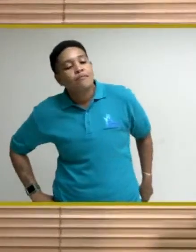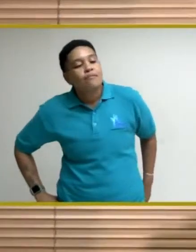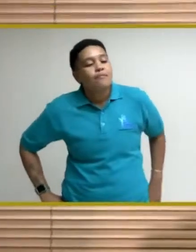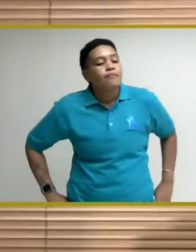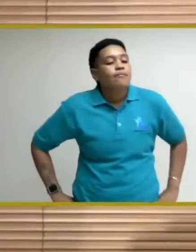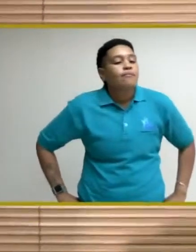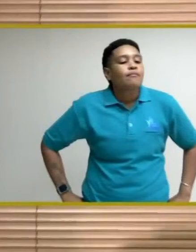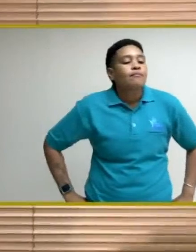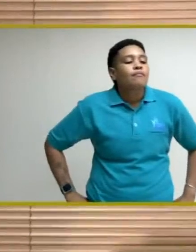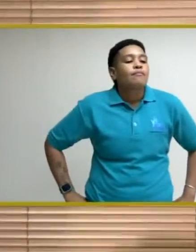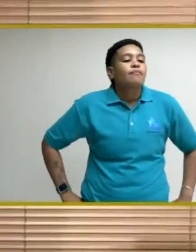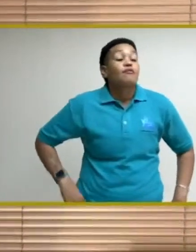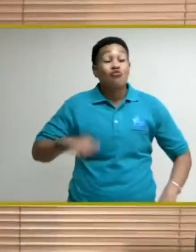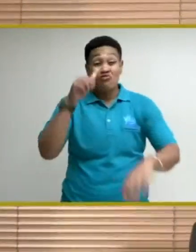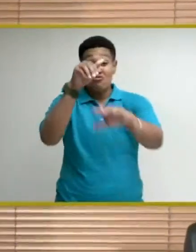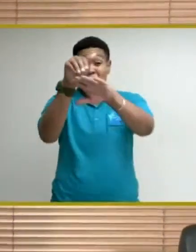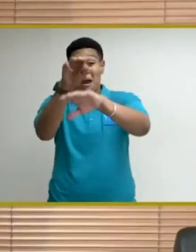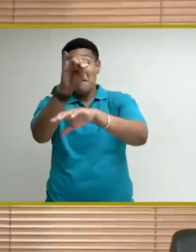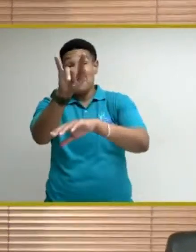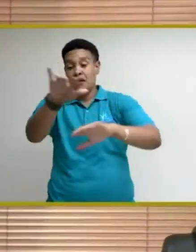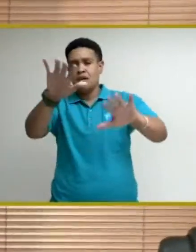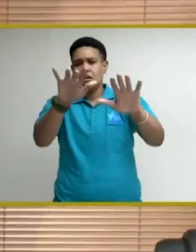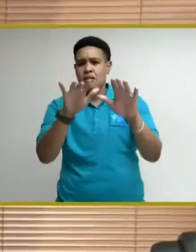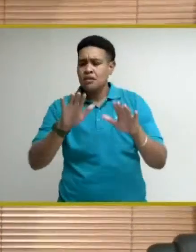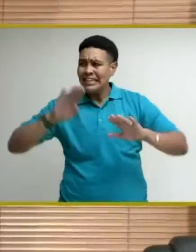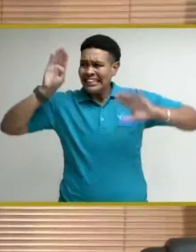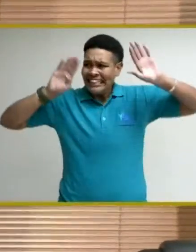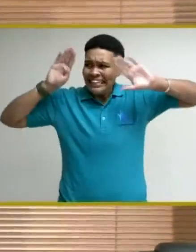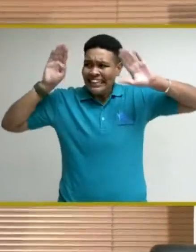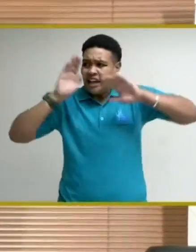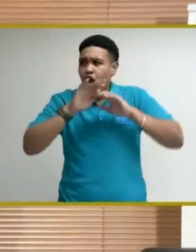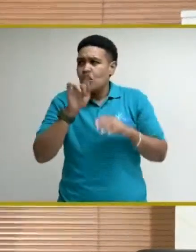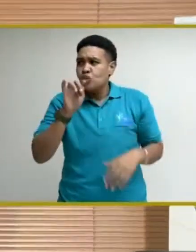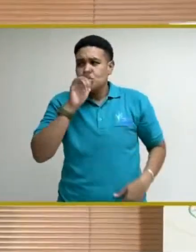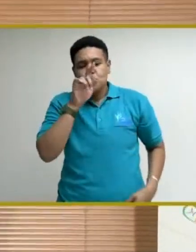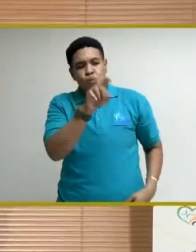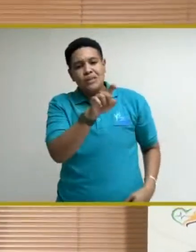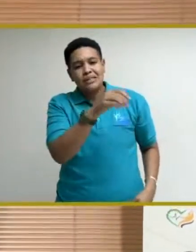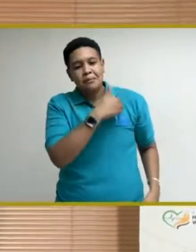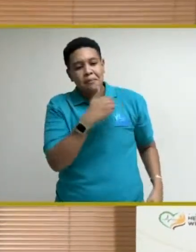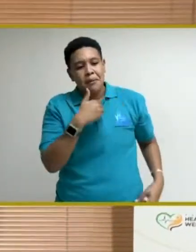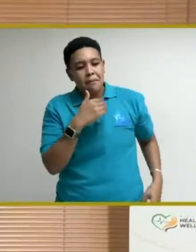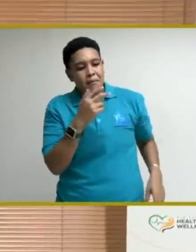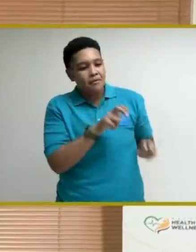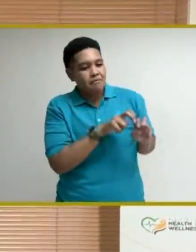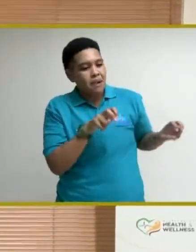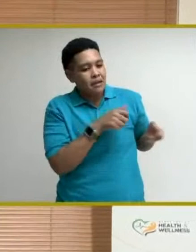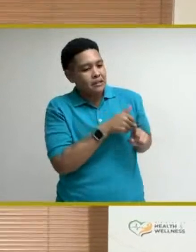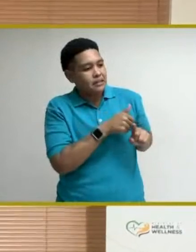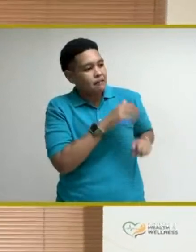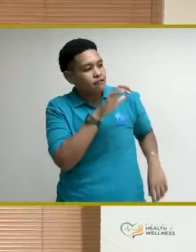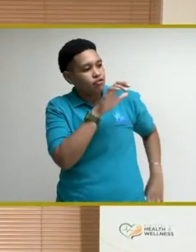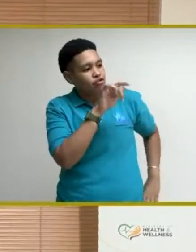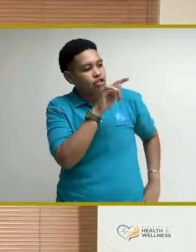the members of the panel. We're going to begin with Christopher Thomas from The Gleaner.